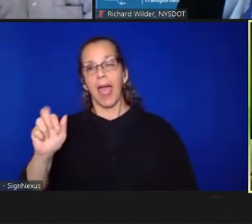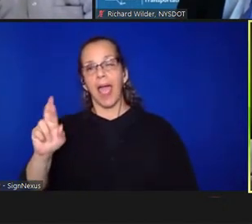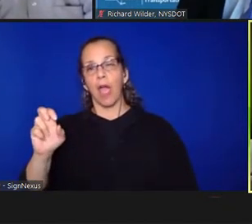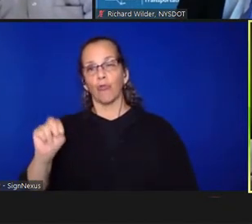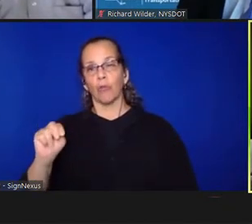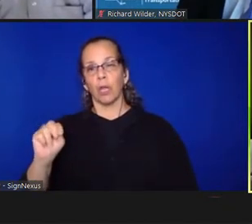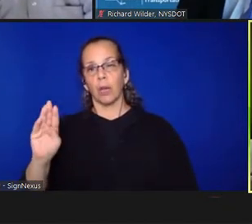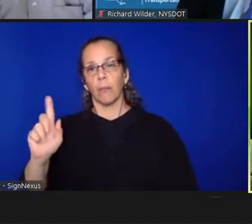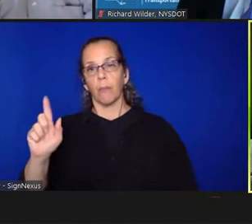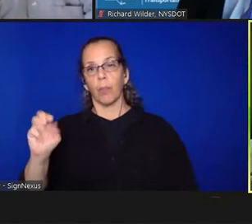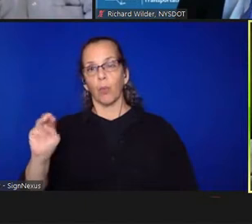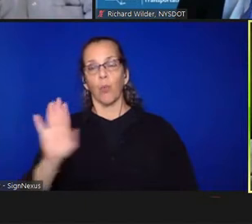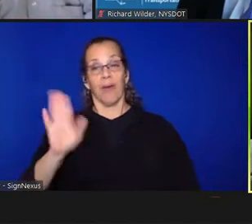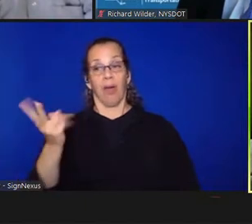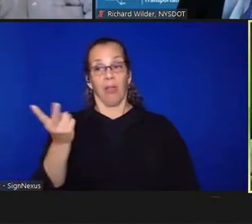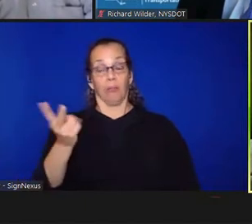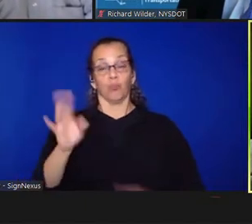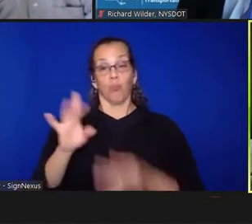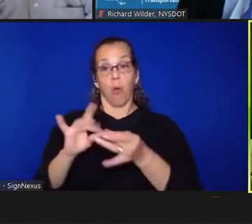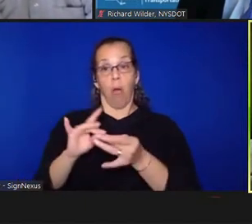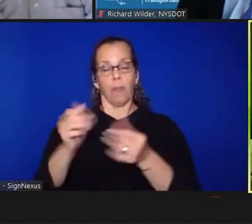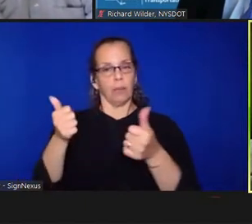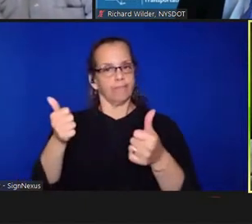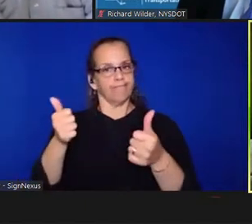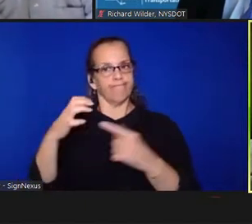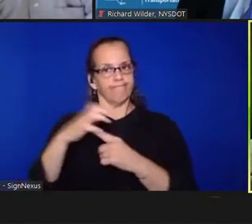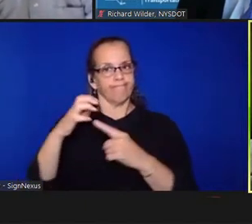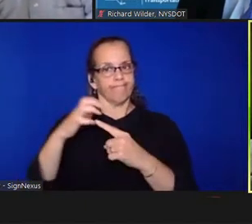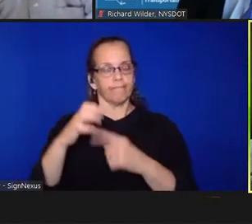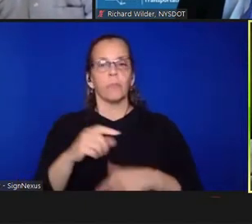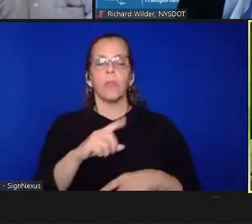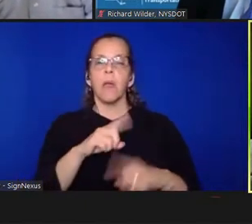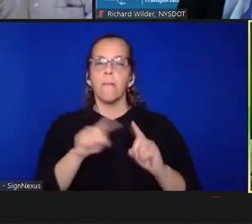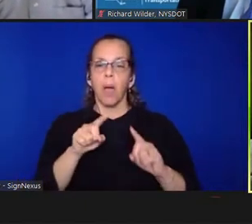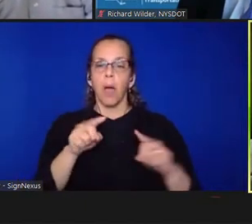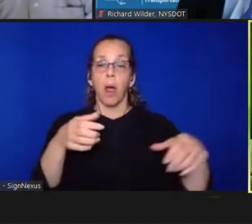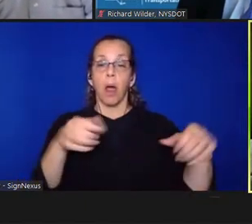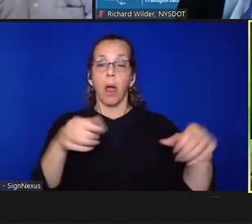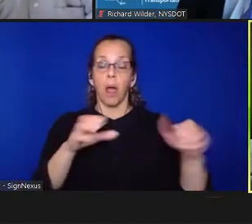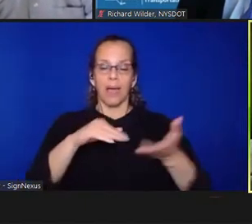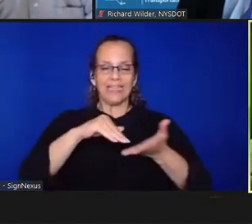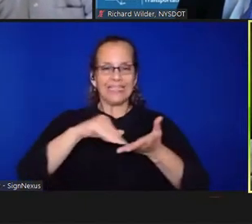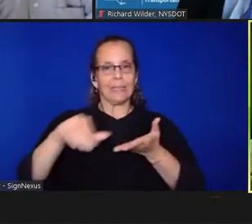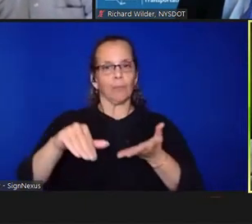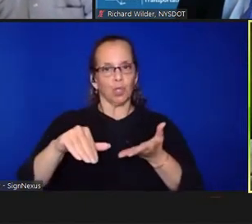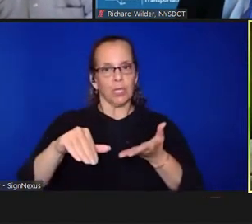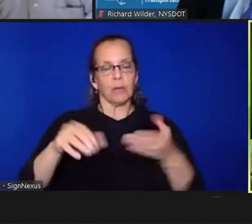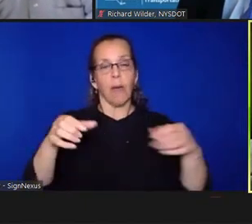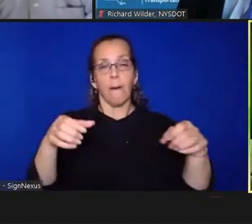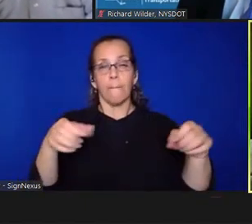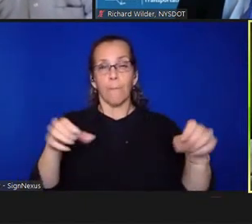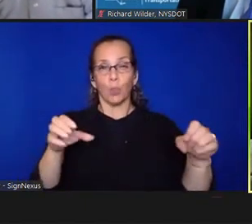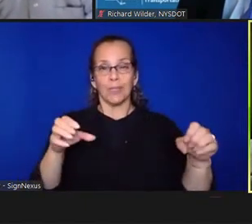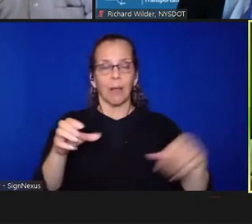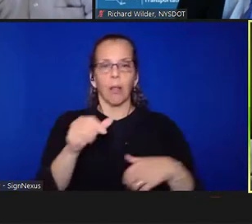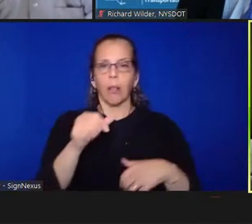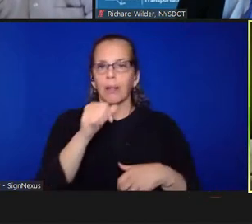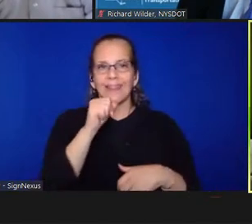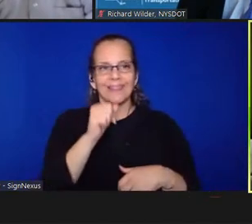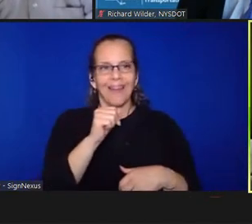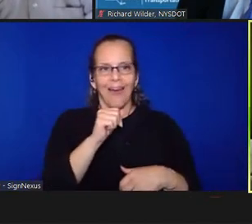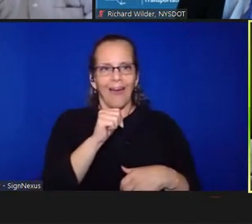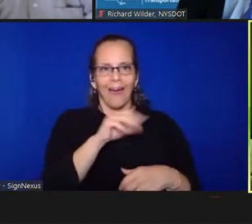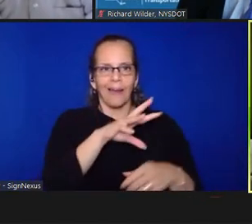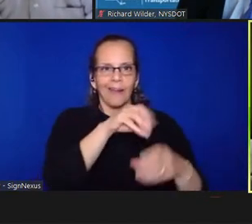I am once again advocating for exemption of motorcycles from the CBD tolling motorcycles not only do not contribute to the